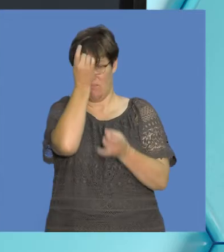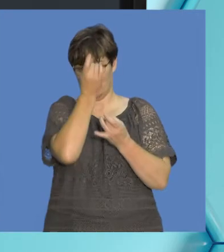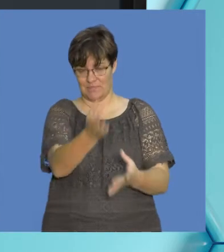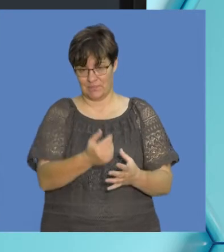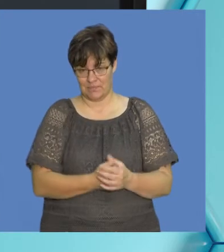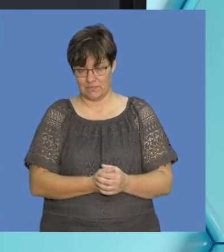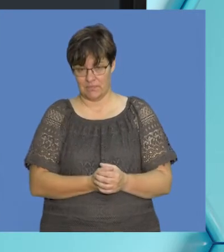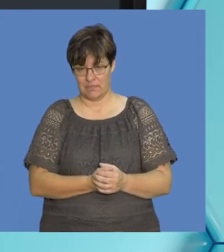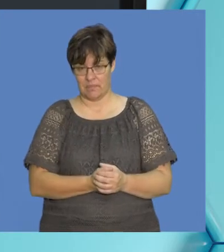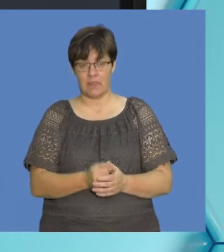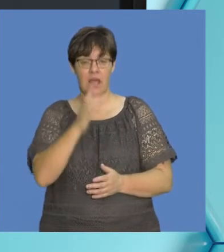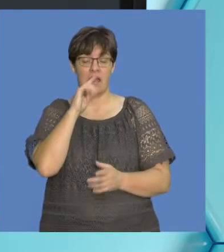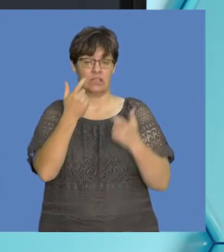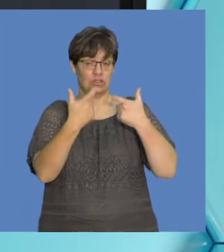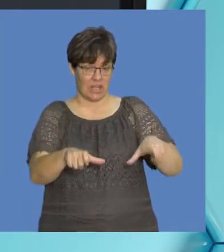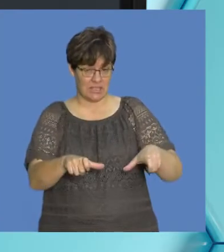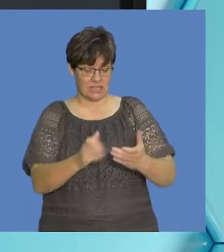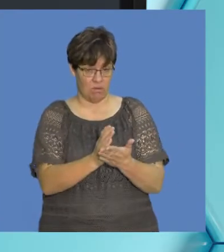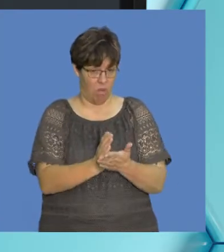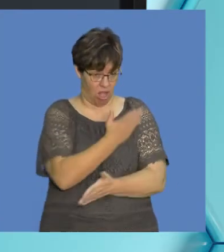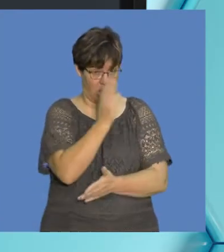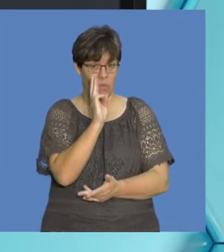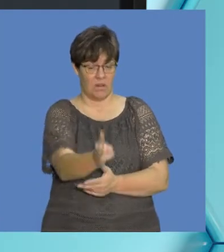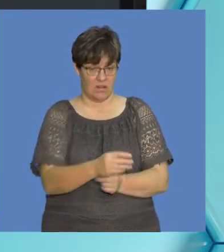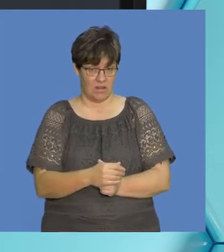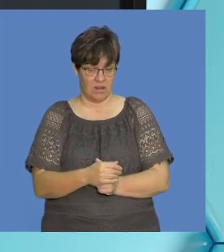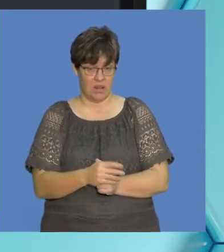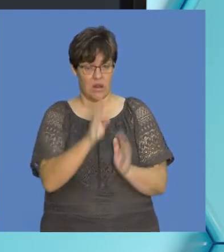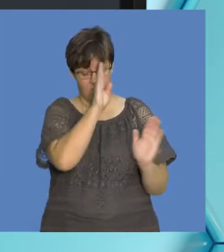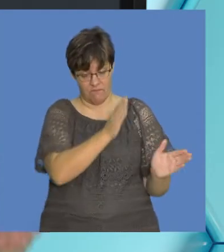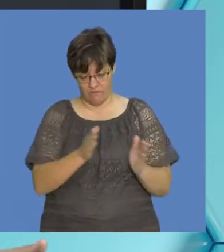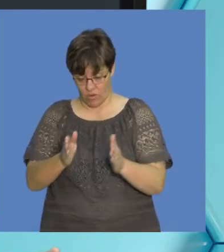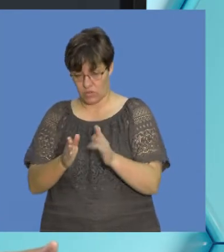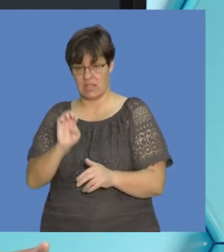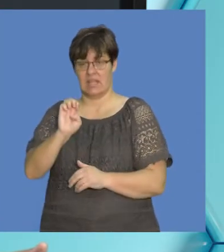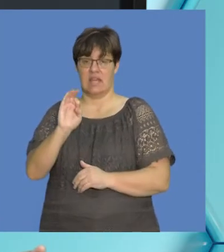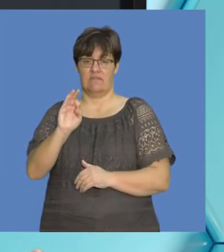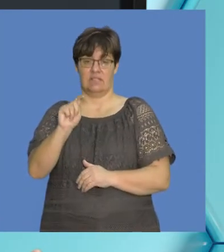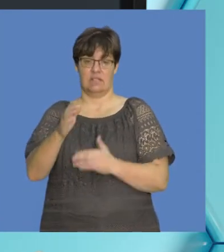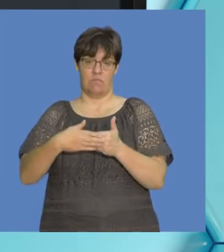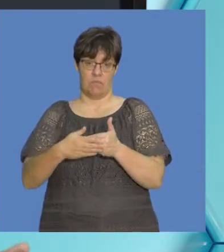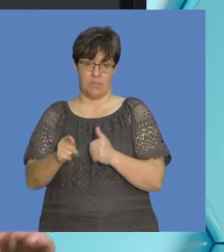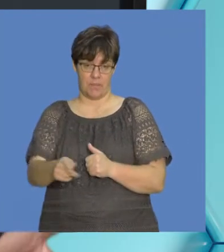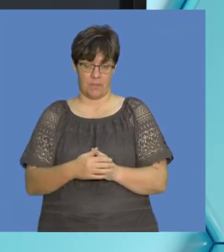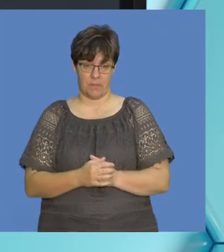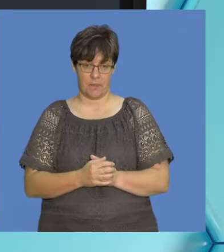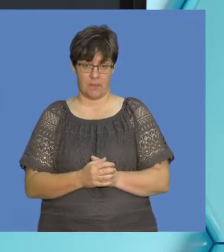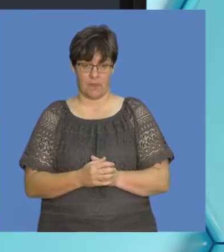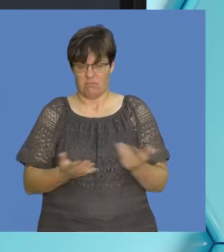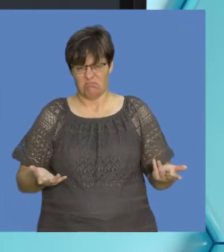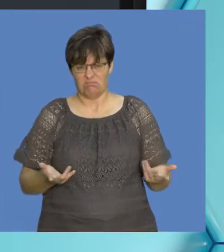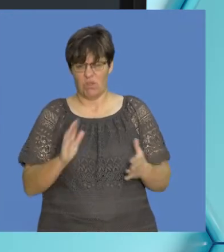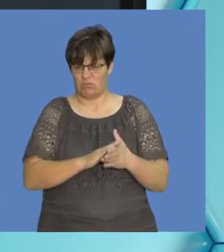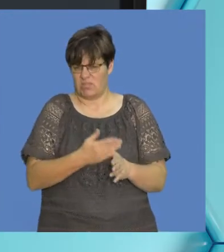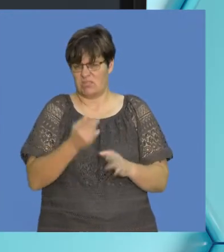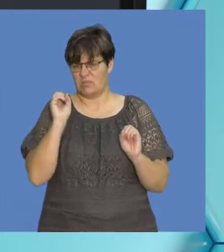I said checks are on their way out. The movement is towards EFTs, right? And for obvious